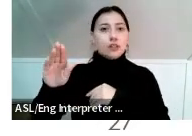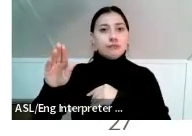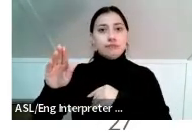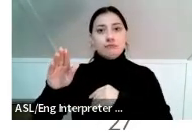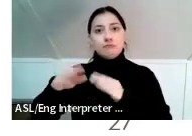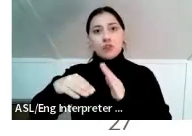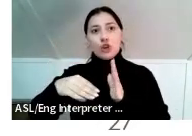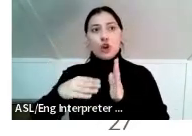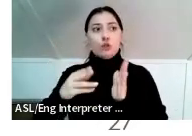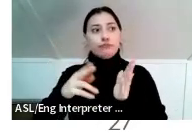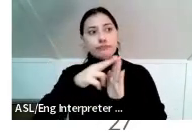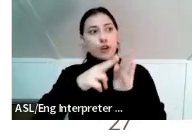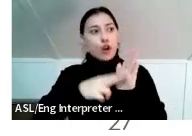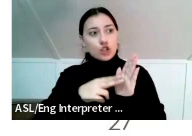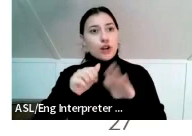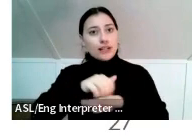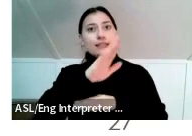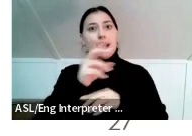contracting paperwork.